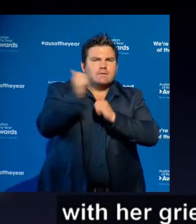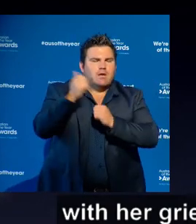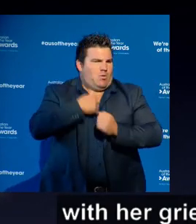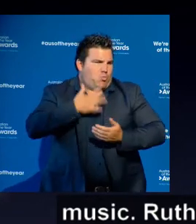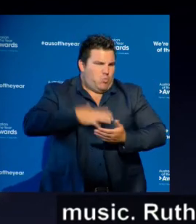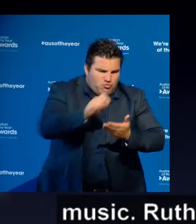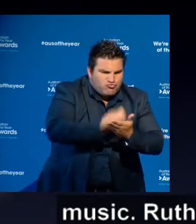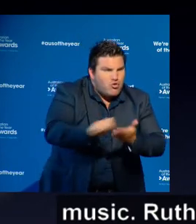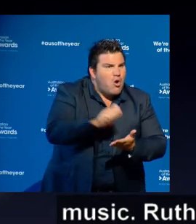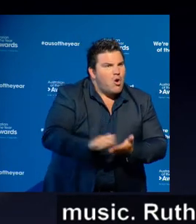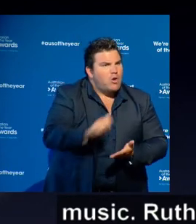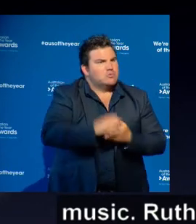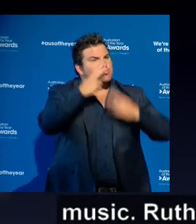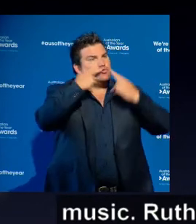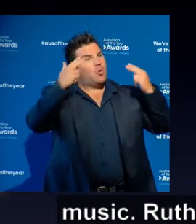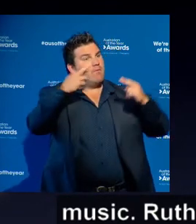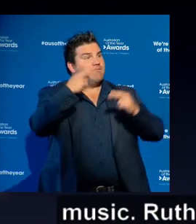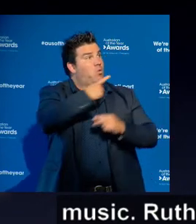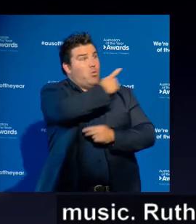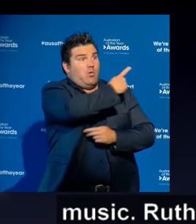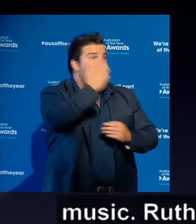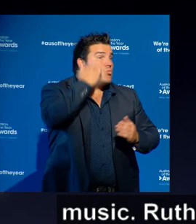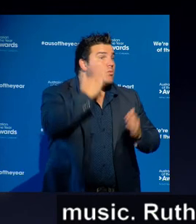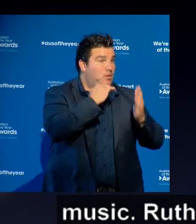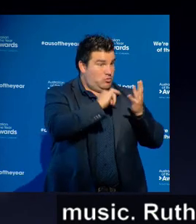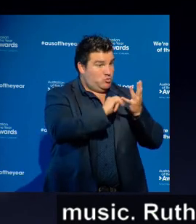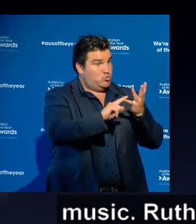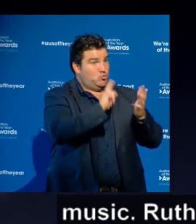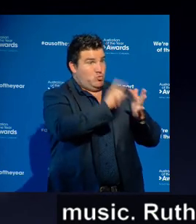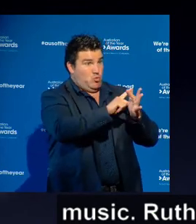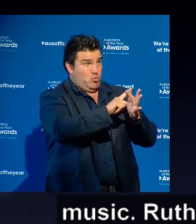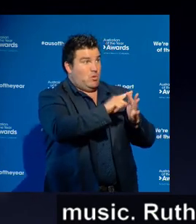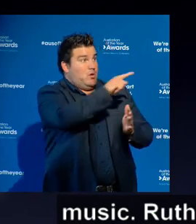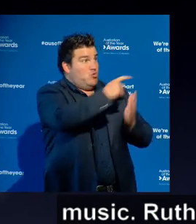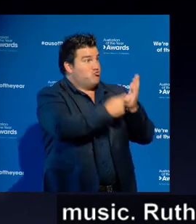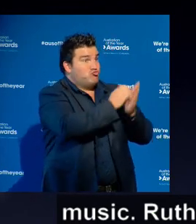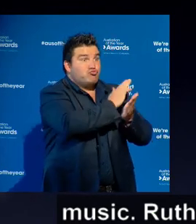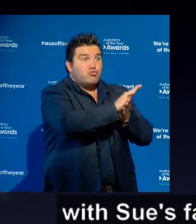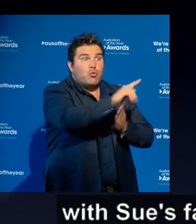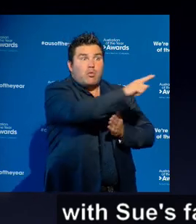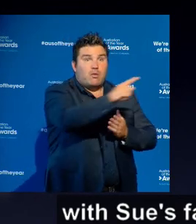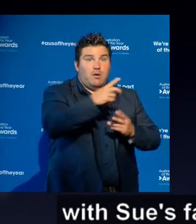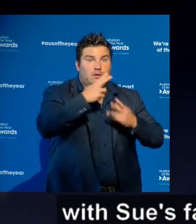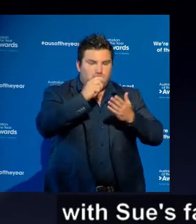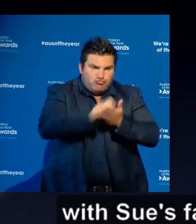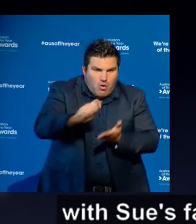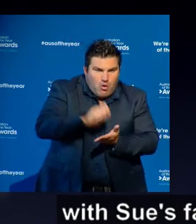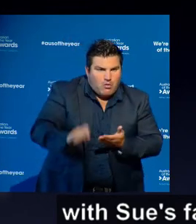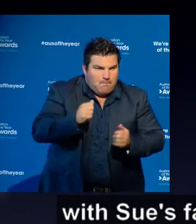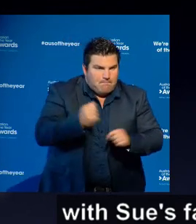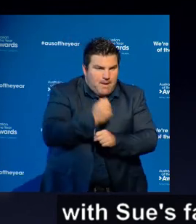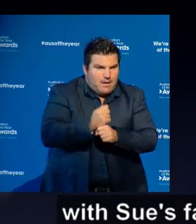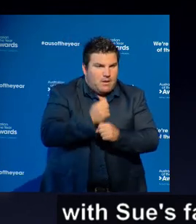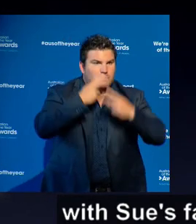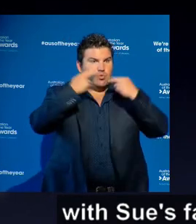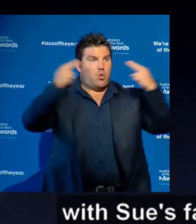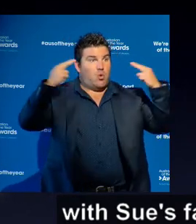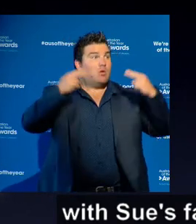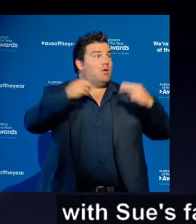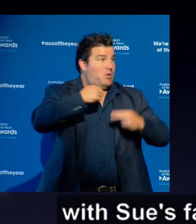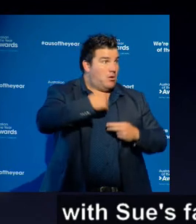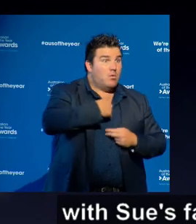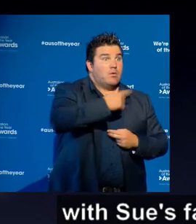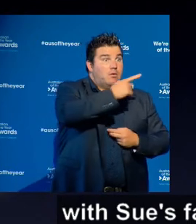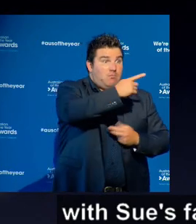friends at the State Memorial service in August. And tonight we are privileged to have Ruth perform We Saw